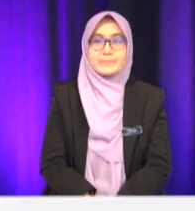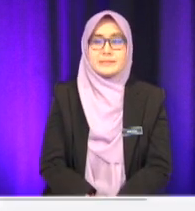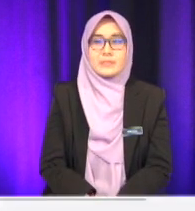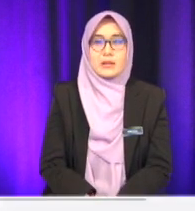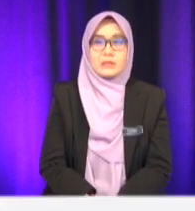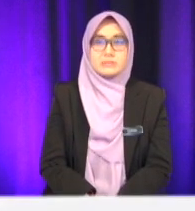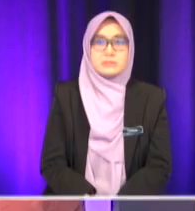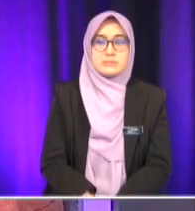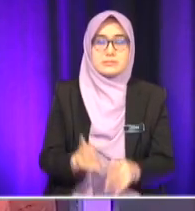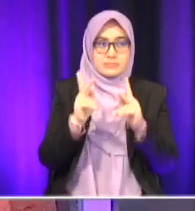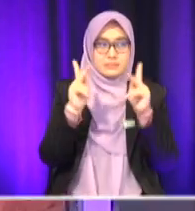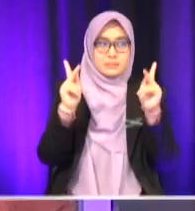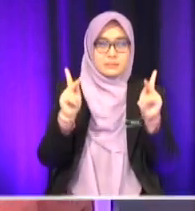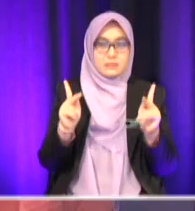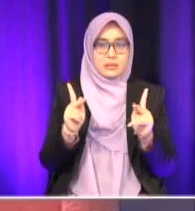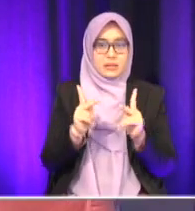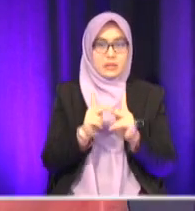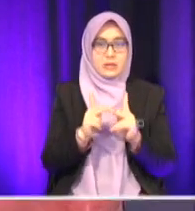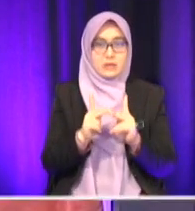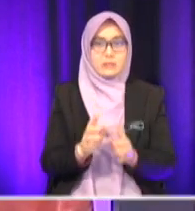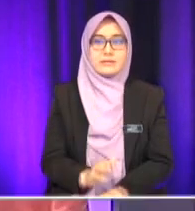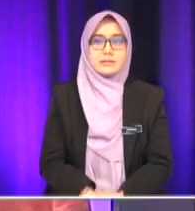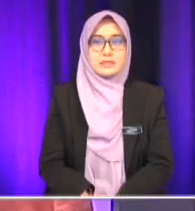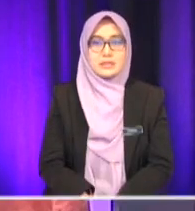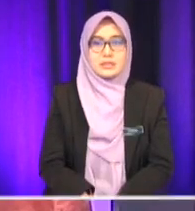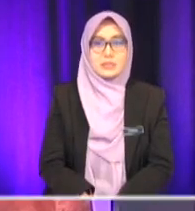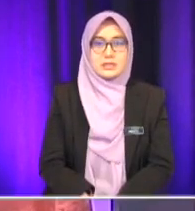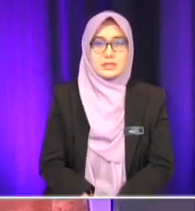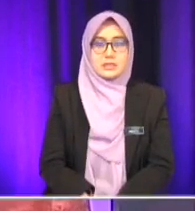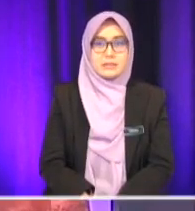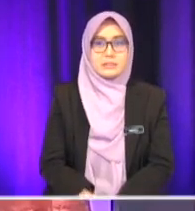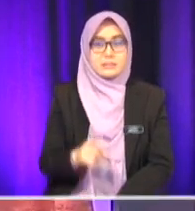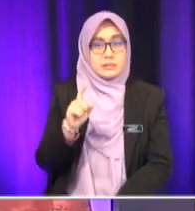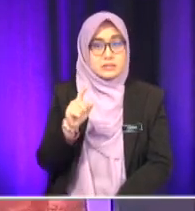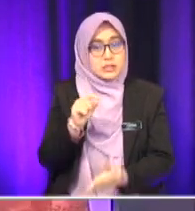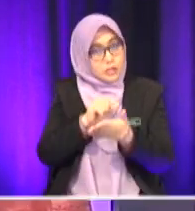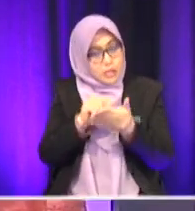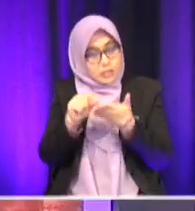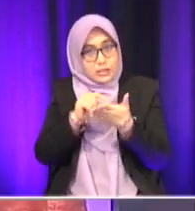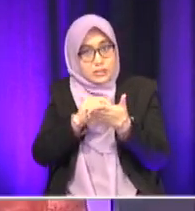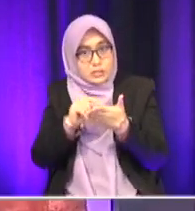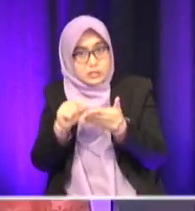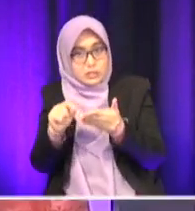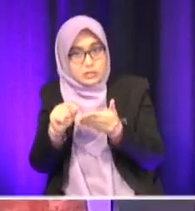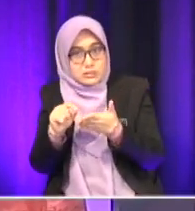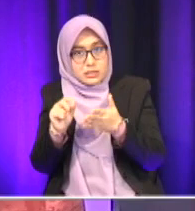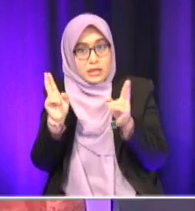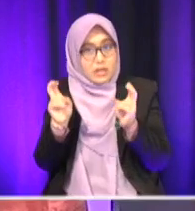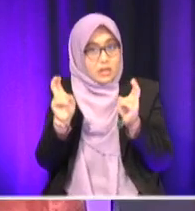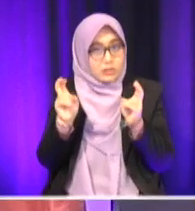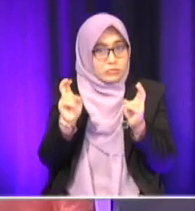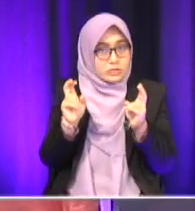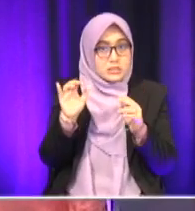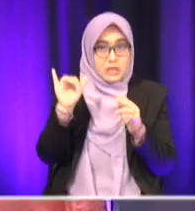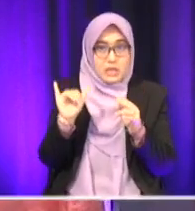paragraph is on not to judge people. Okay? You don't judge people by